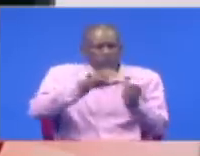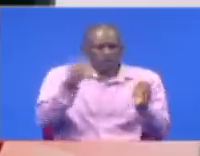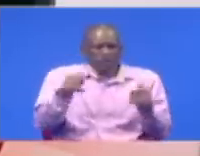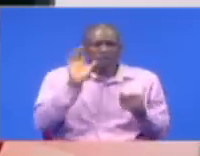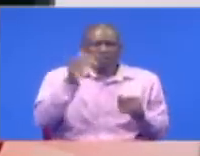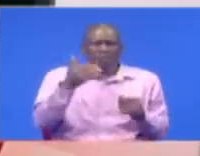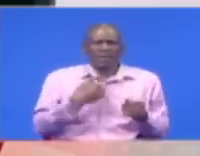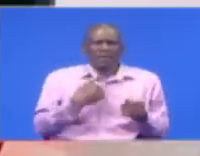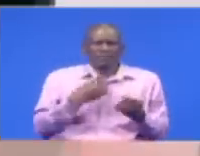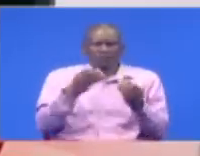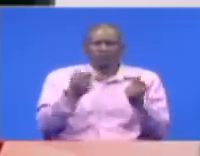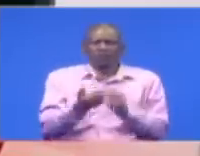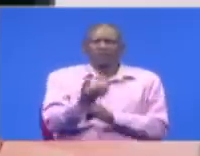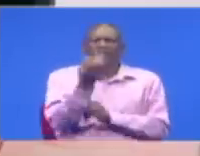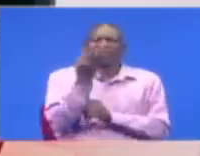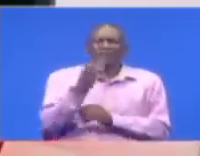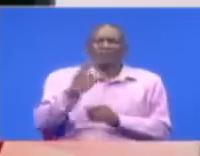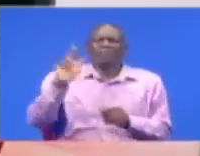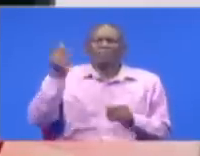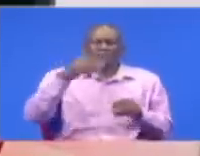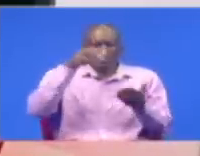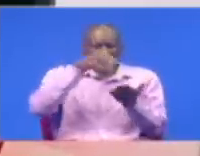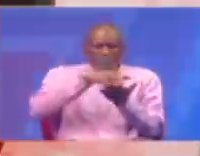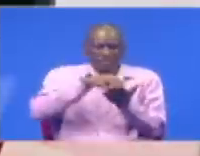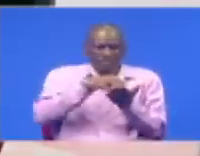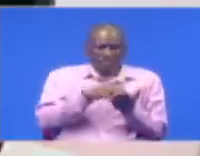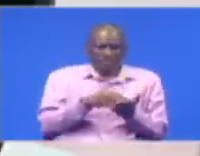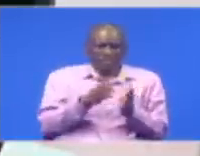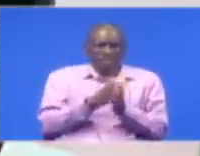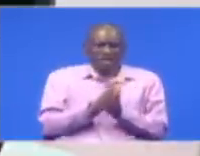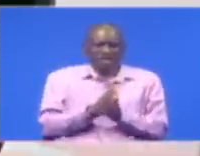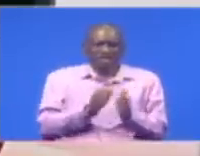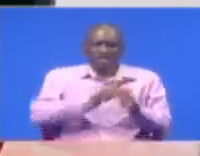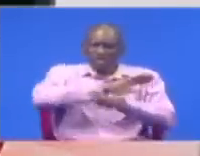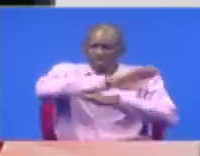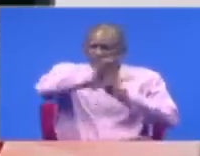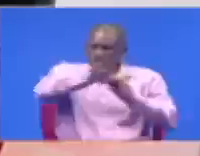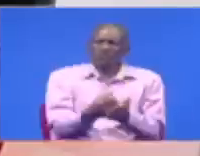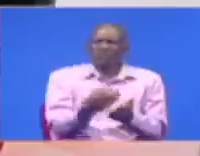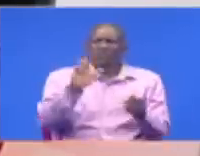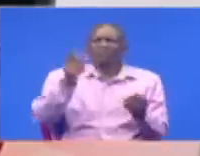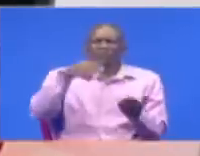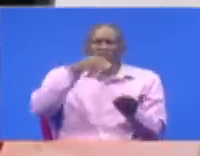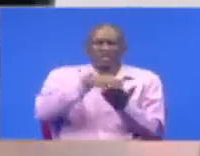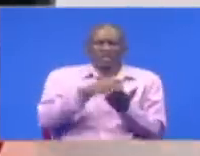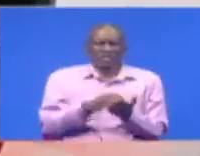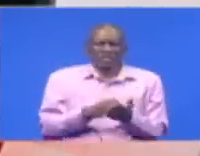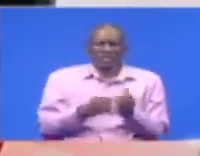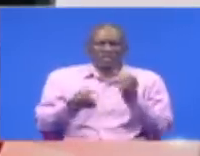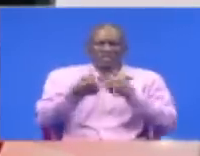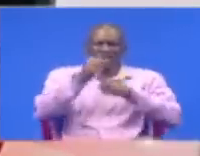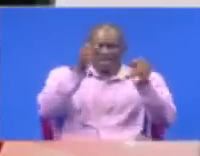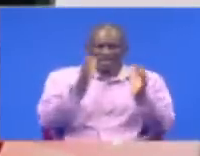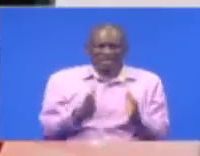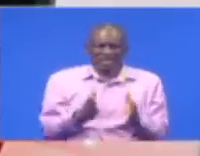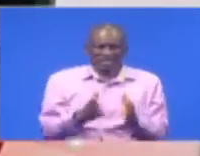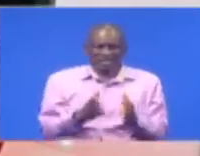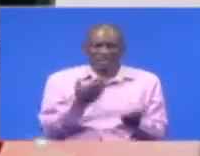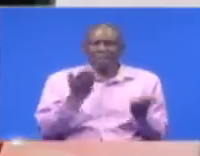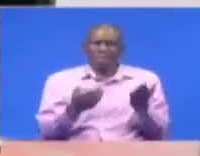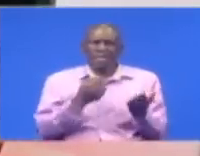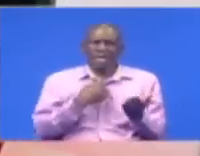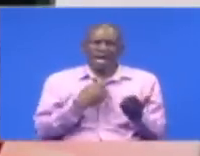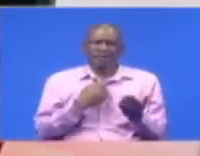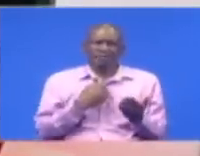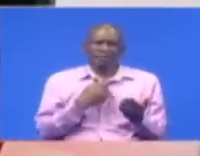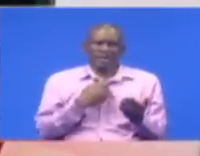having dealt with three presidential petitions, and in all three, the actors may have